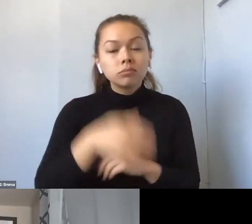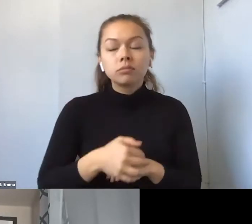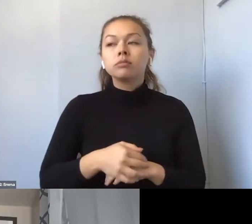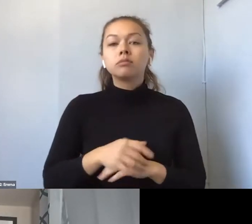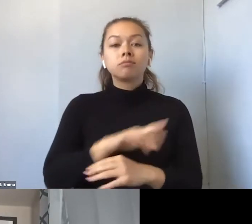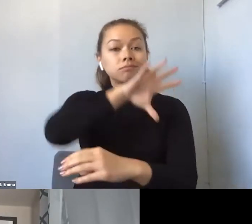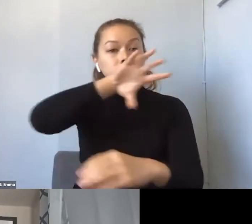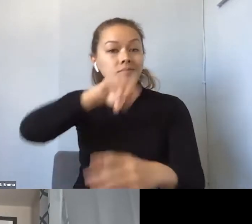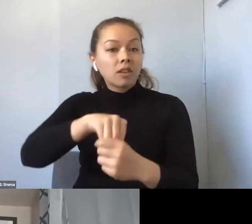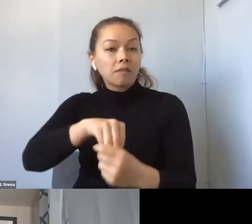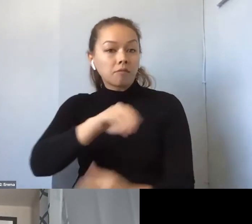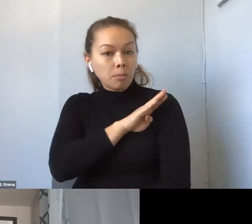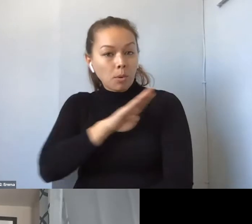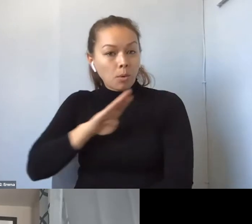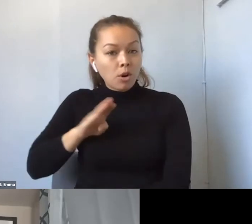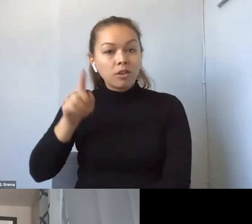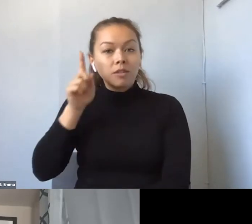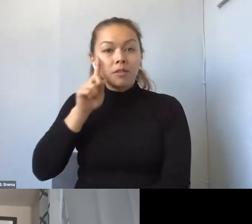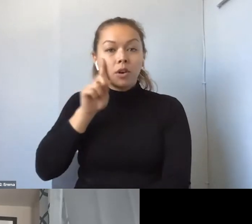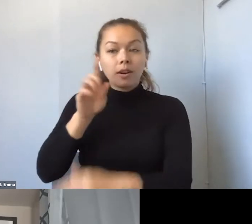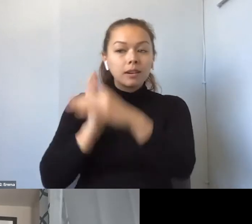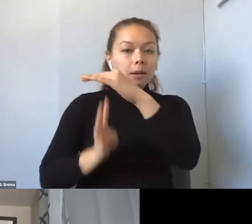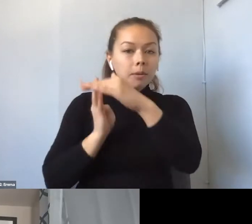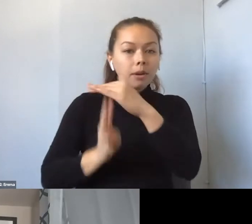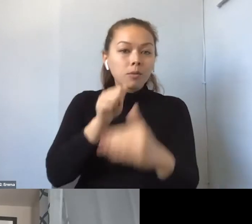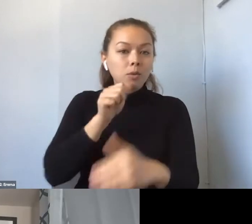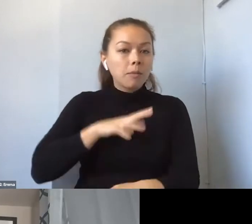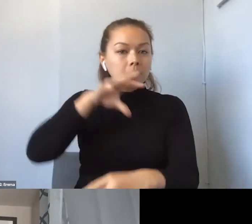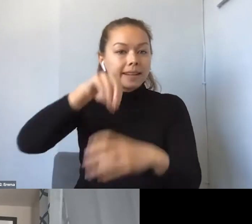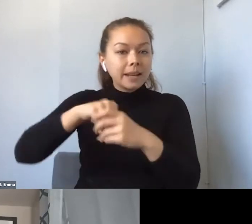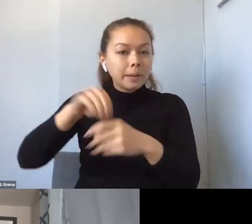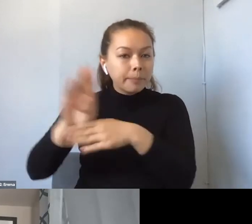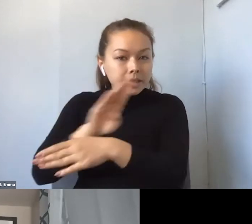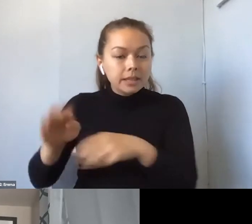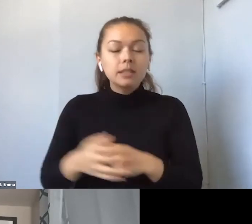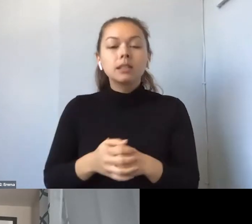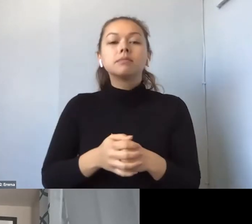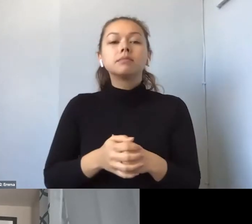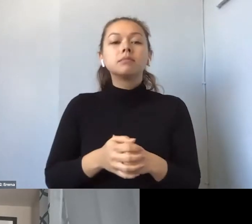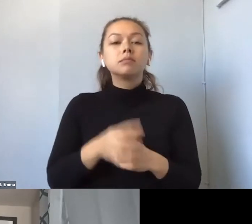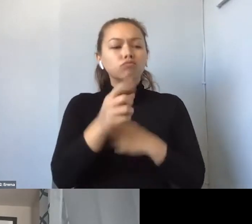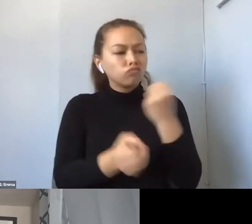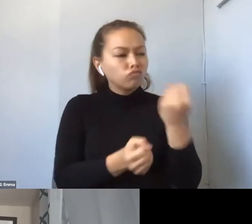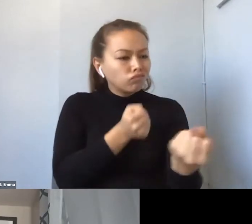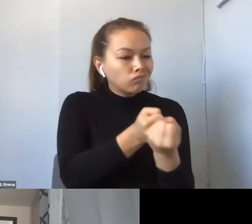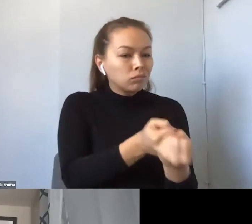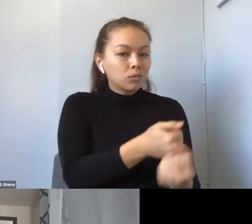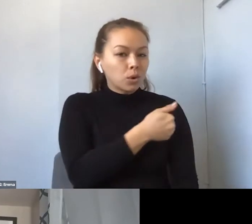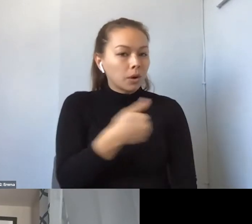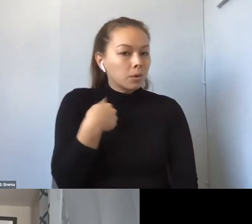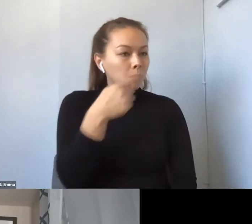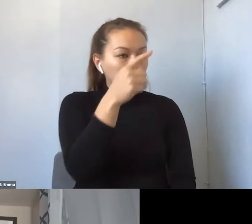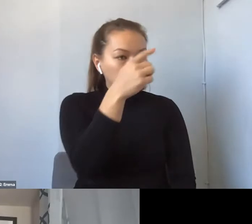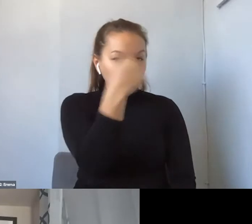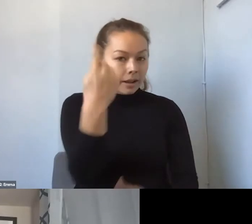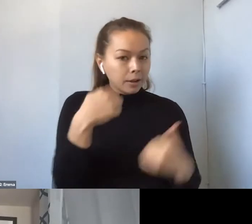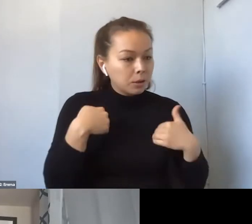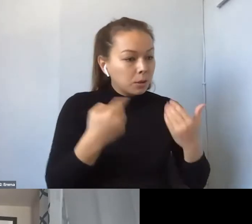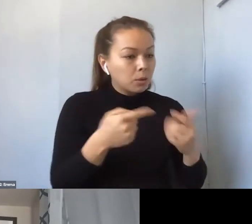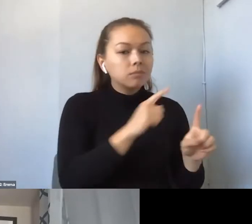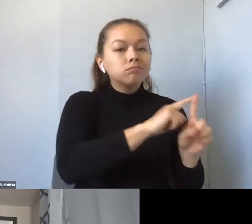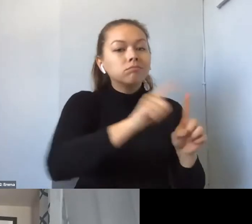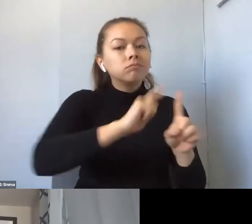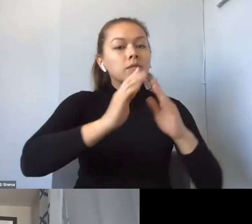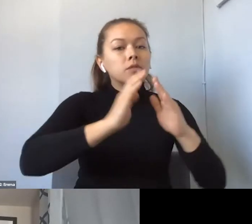member for Immigrant Women in Business, supporting Toronto Black youth in shelters and the SOS